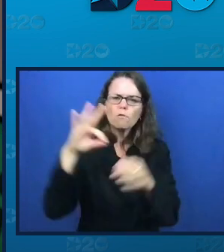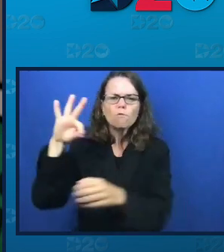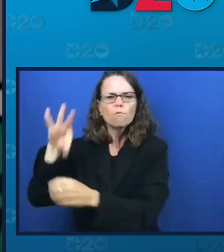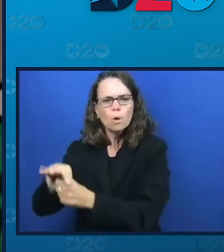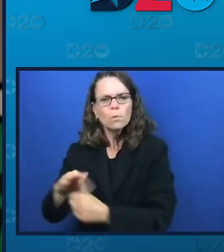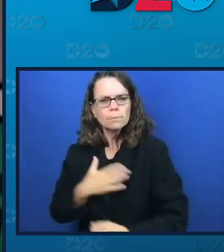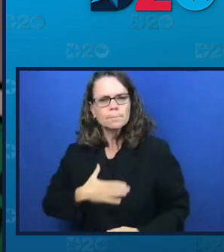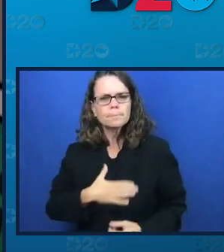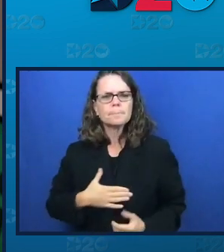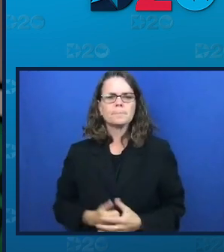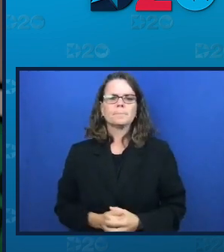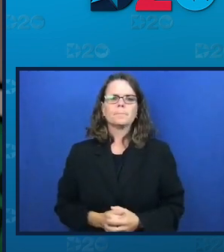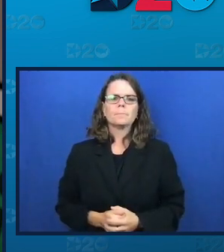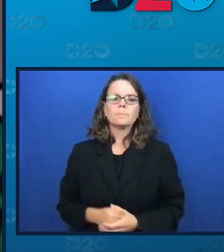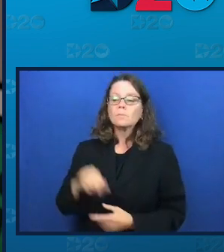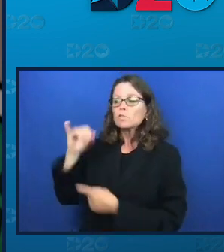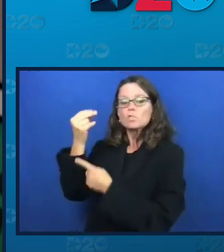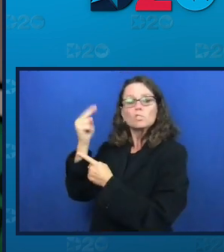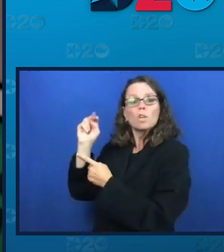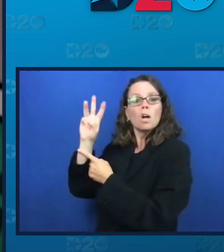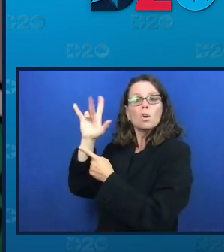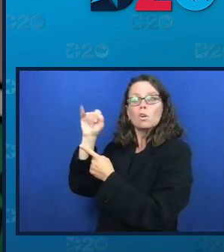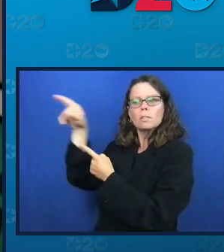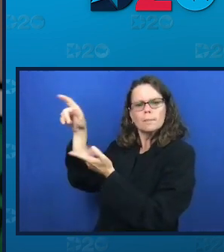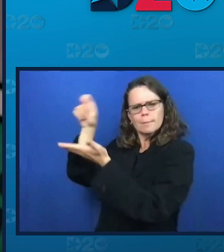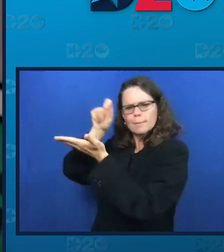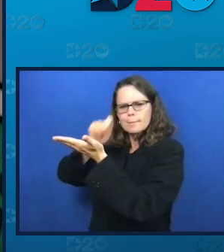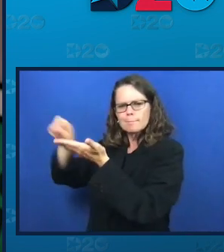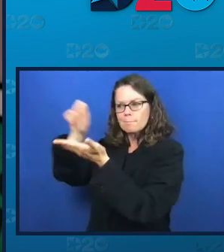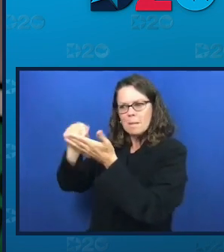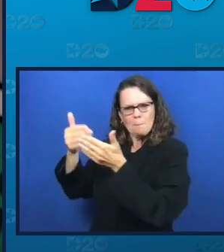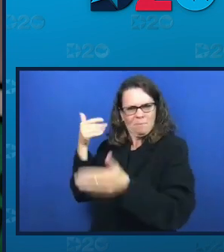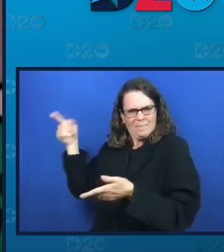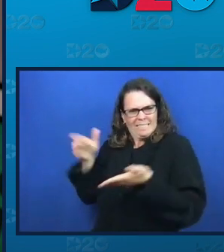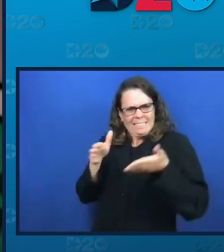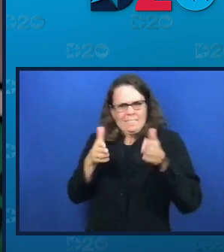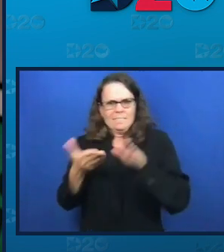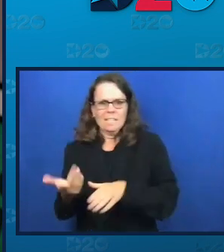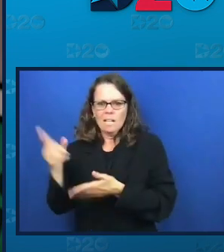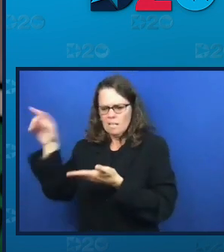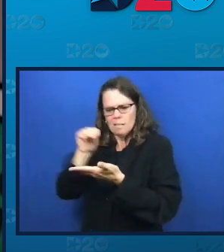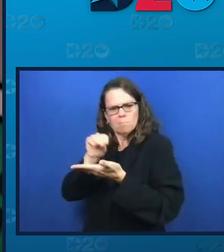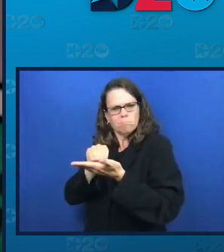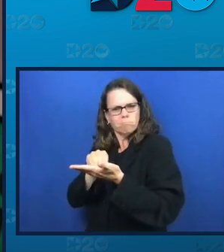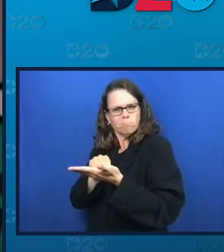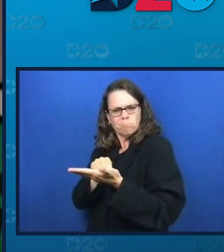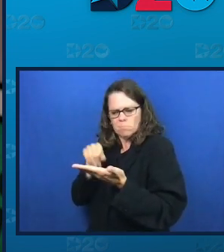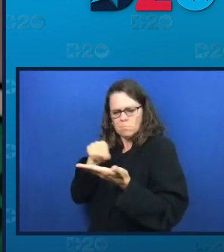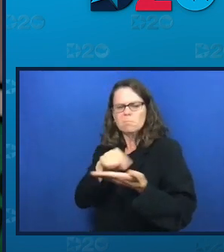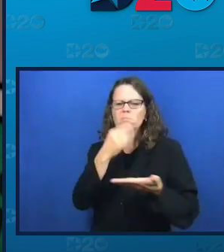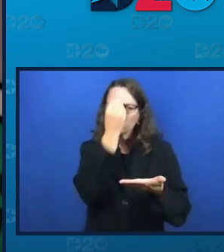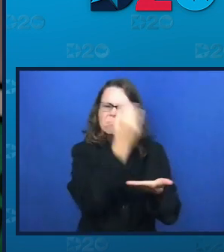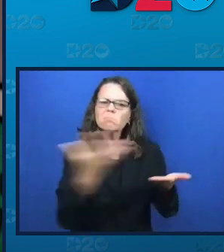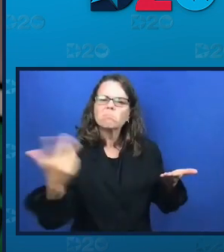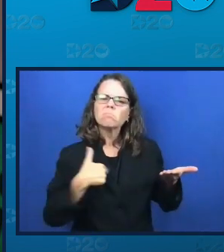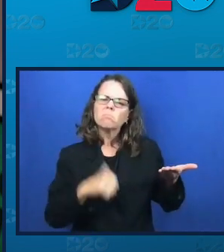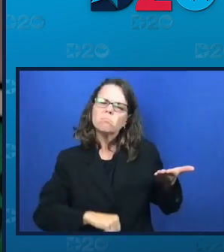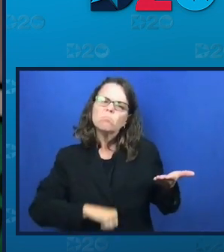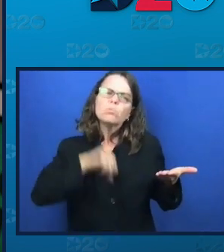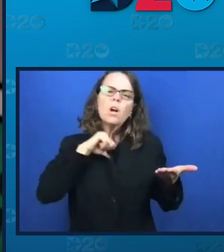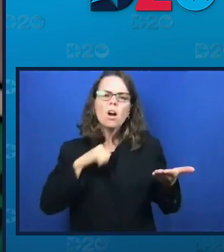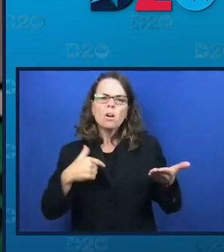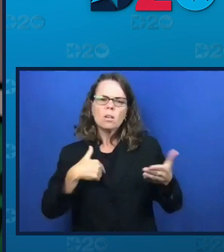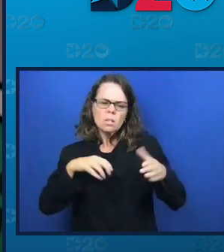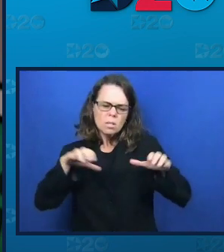Lewis expressed his pride in the activism that has swept our country. And he reminded us that if